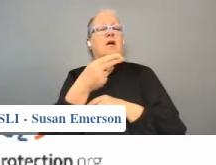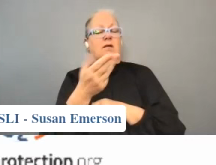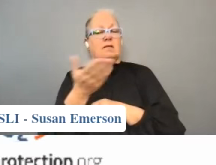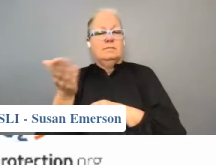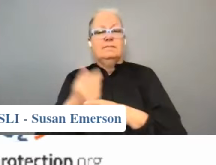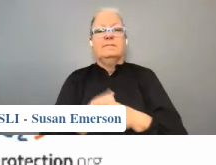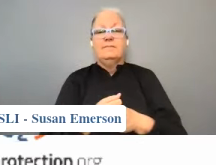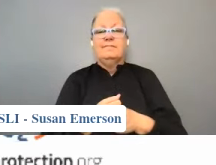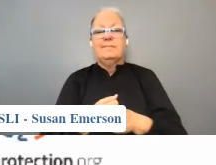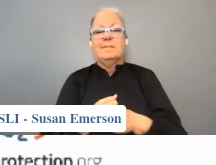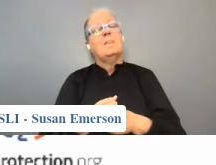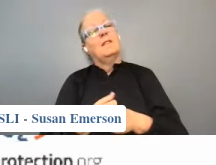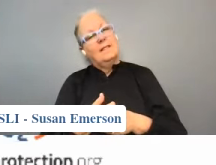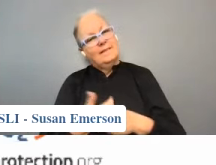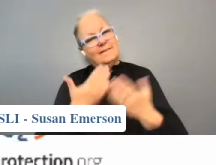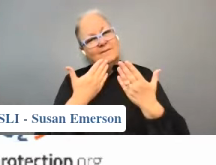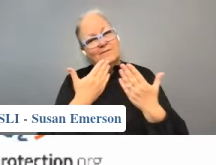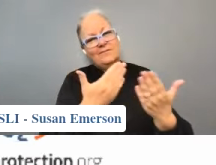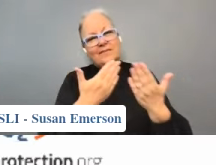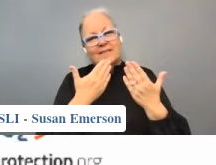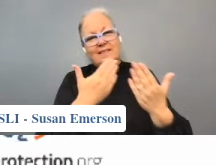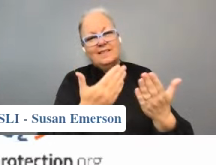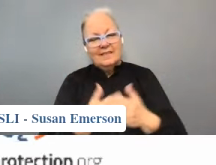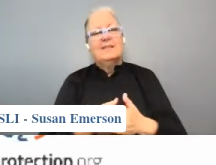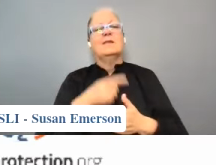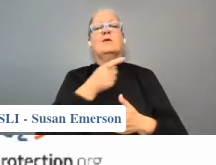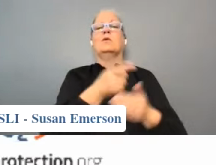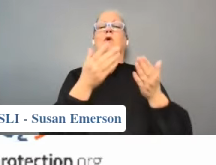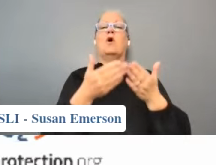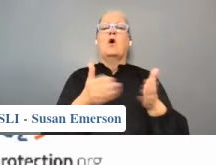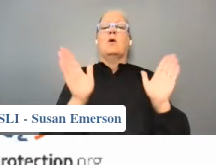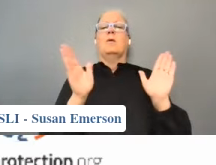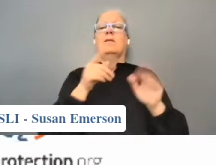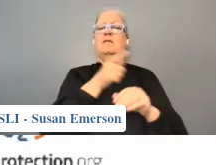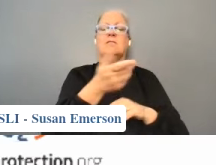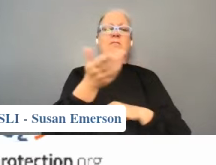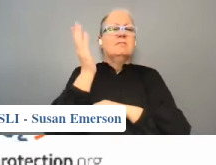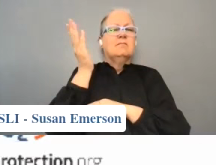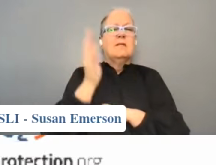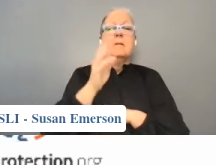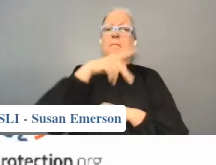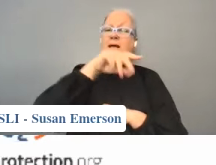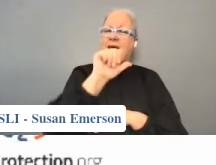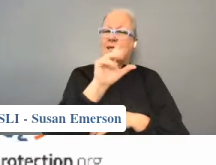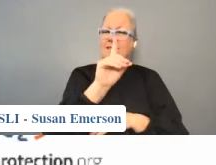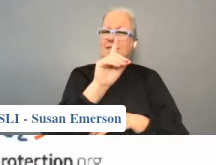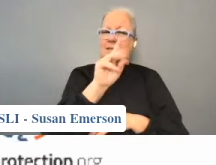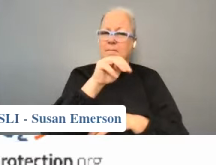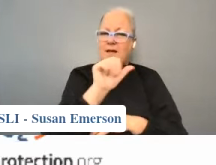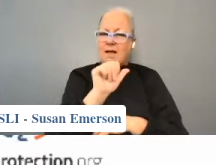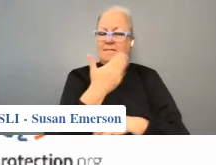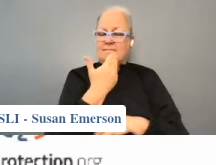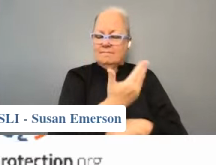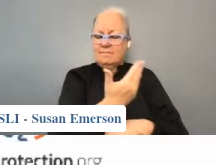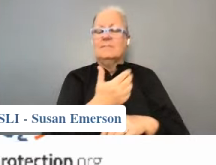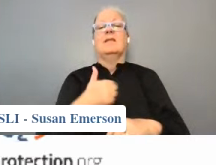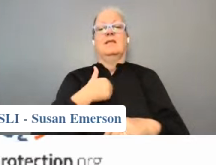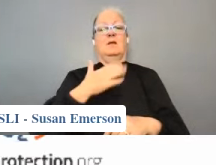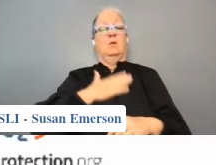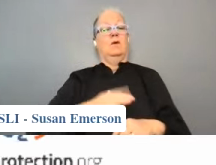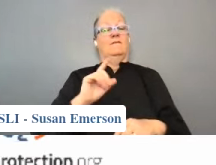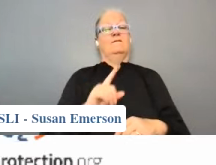Thank you so much for that opening, Padma. And I'd like to begin by